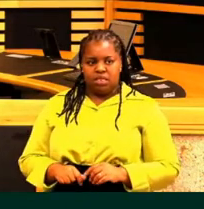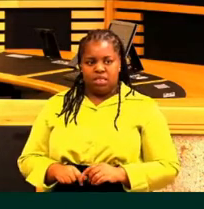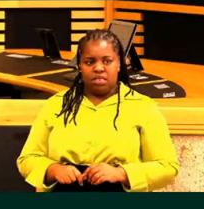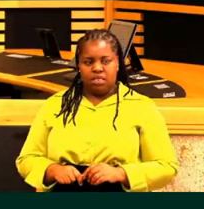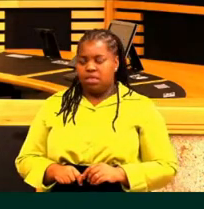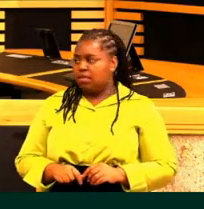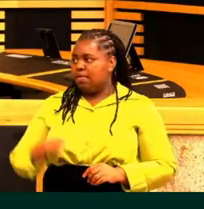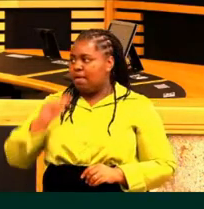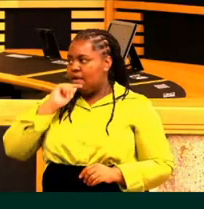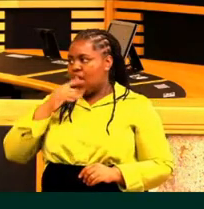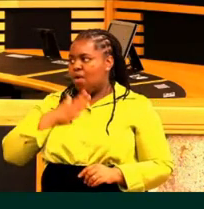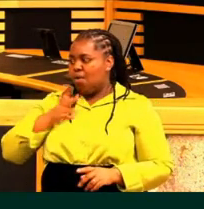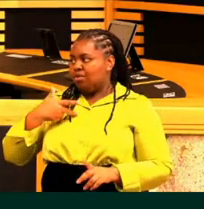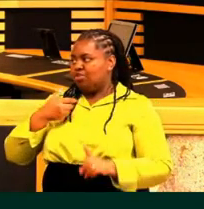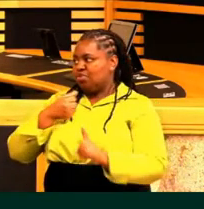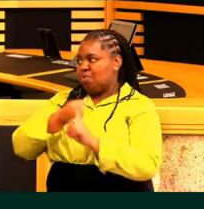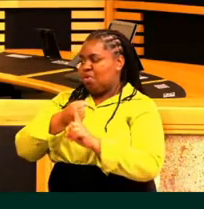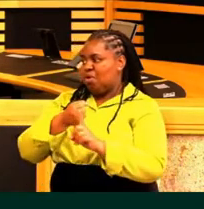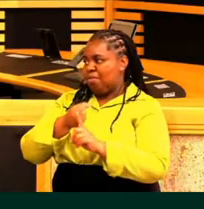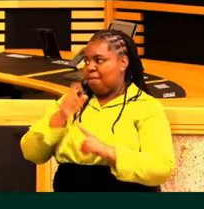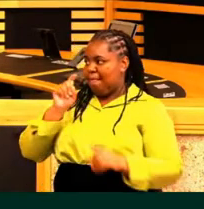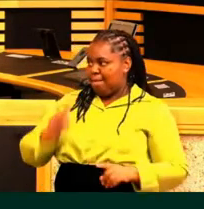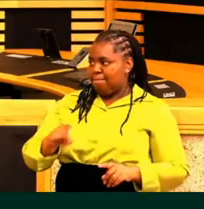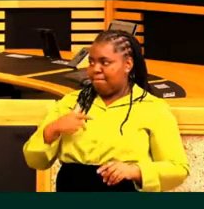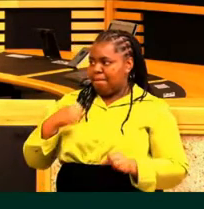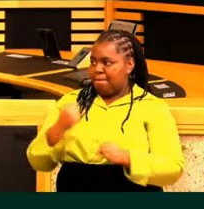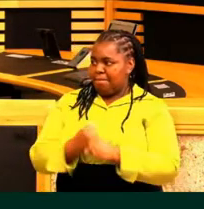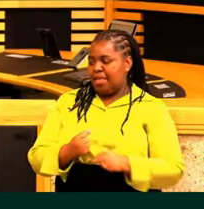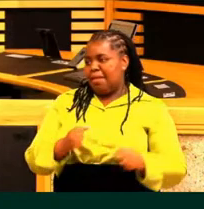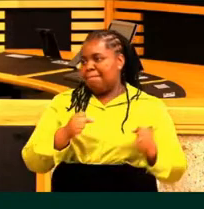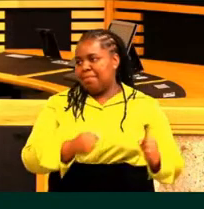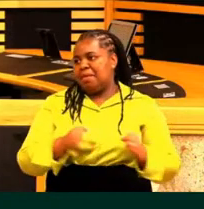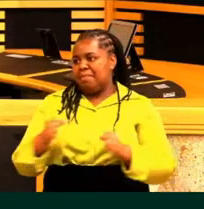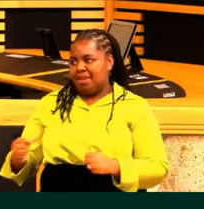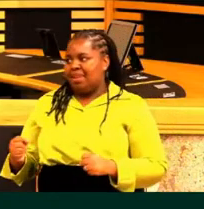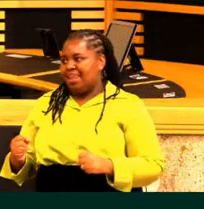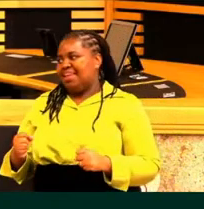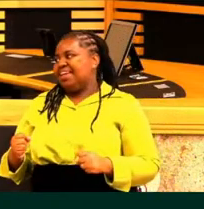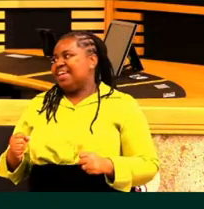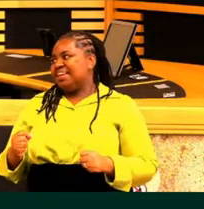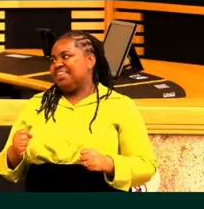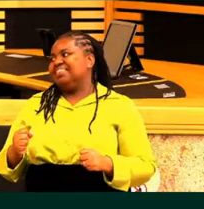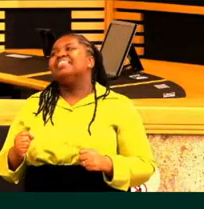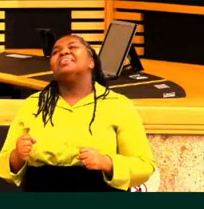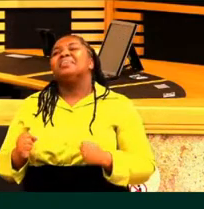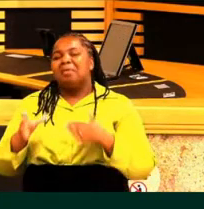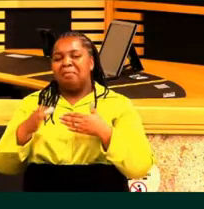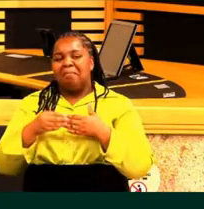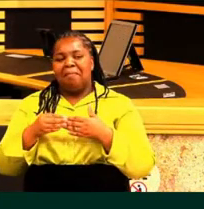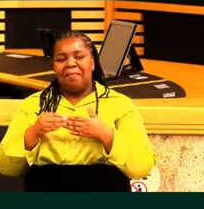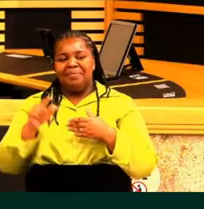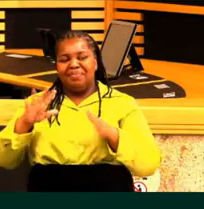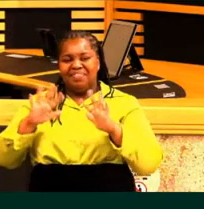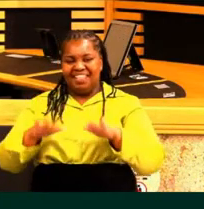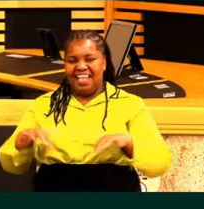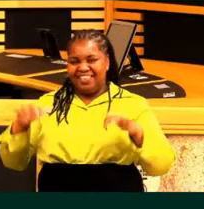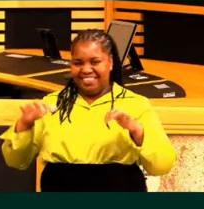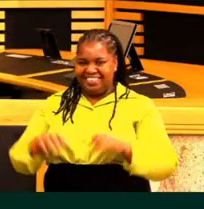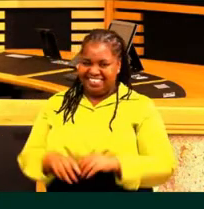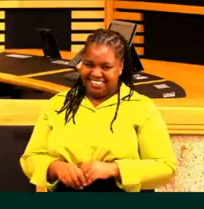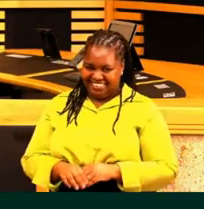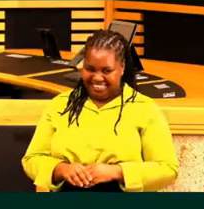I want to Lobby should be made permanent residence of the house and honorable